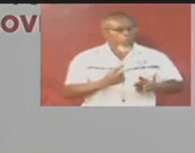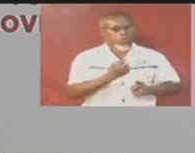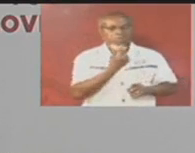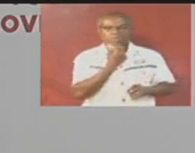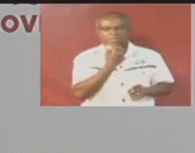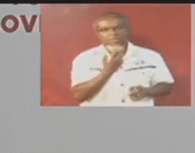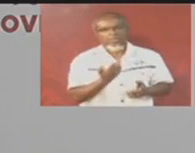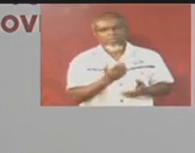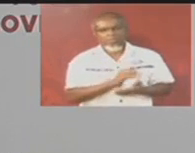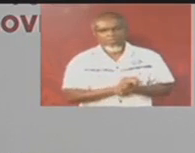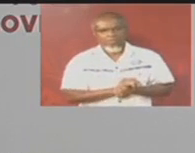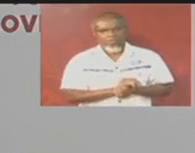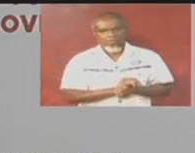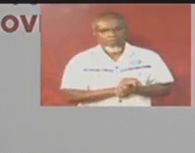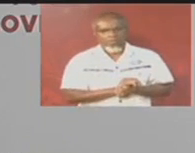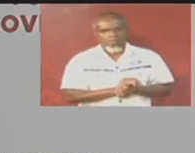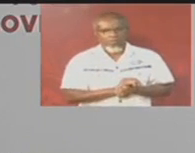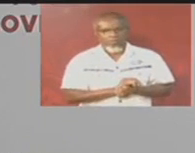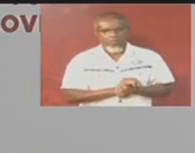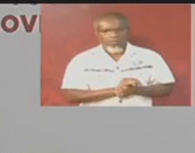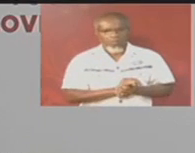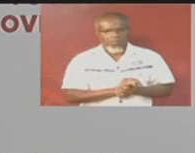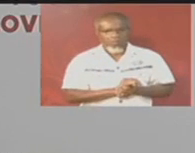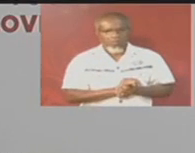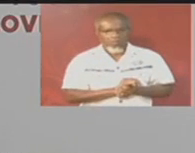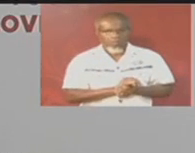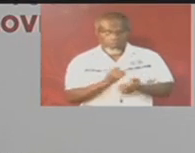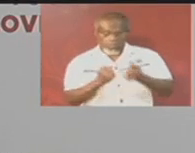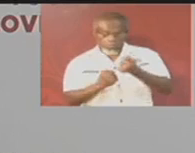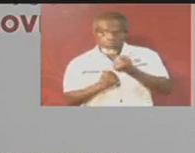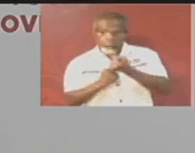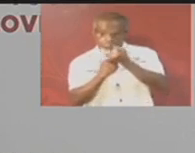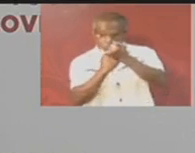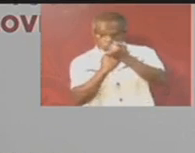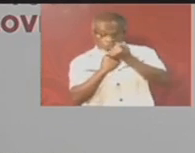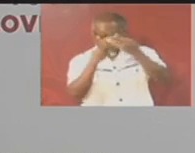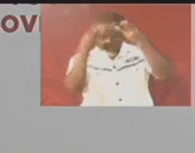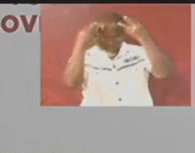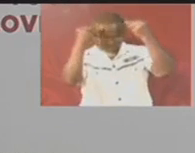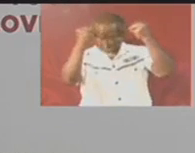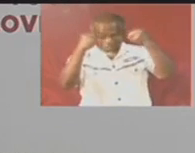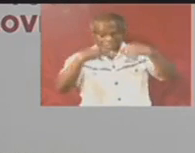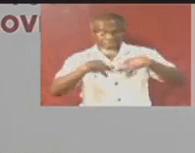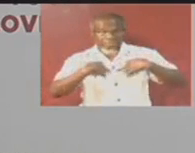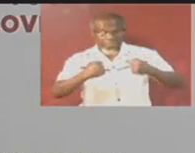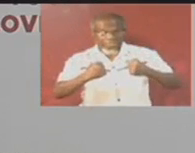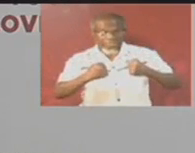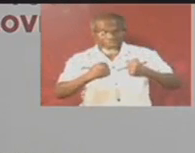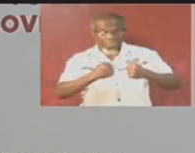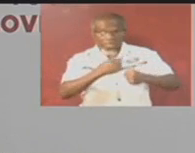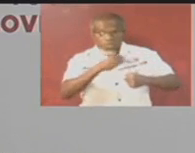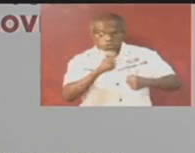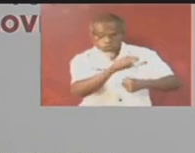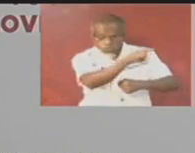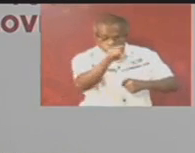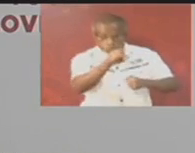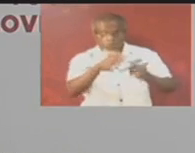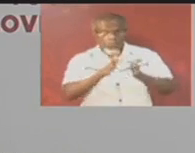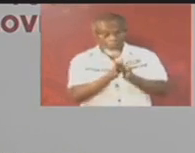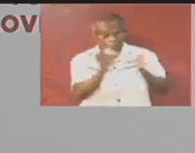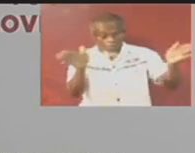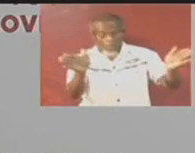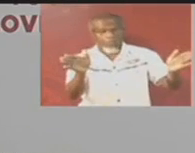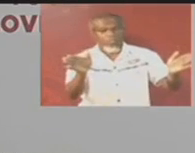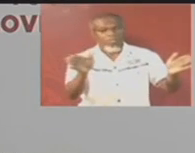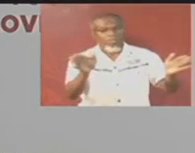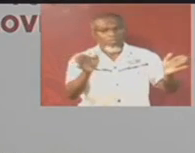today. To give the Minister of Health, to give you, the citizens of Trinidad and Tobago, the